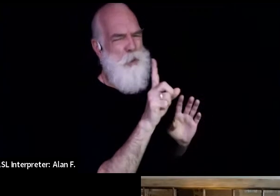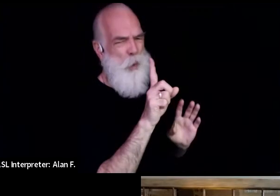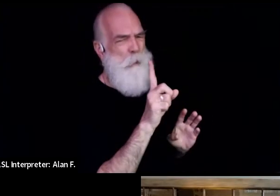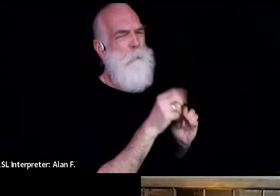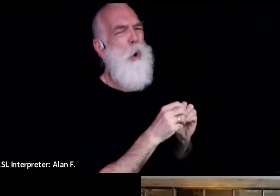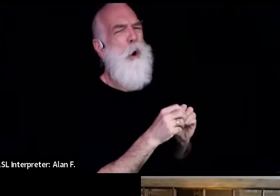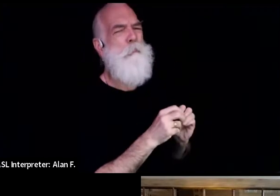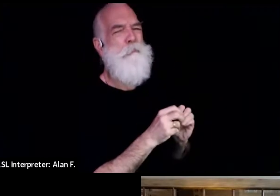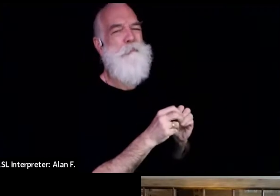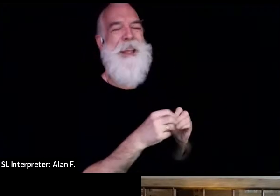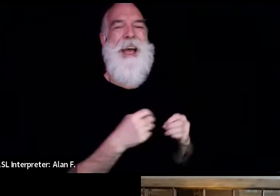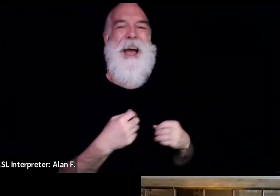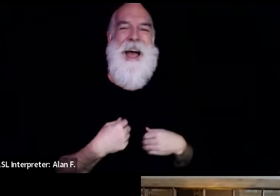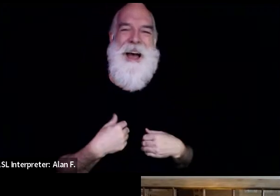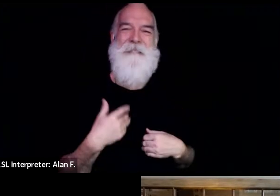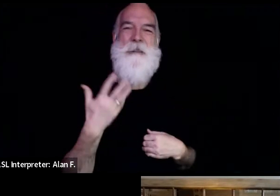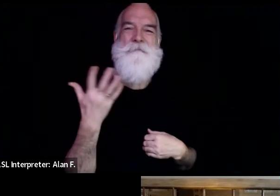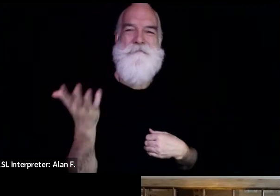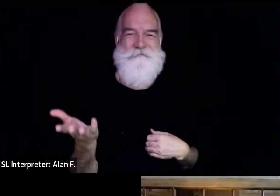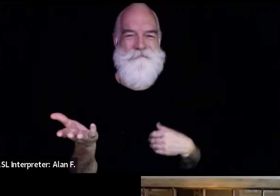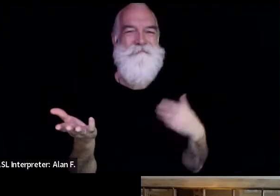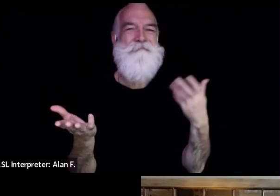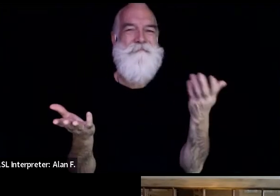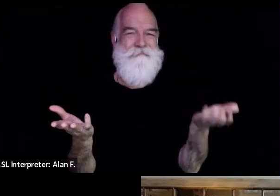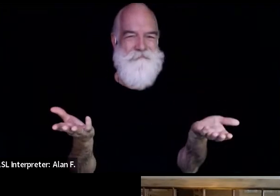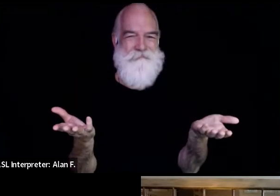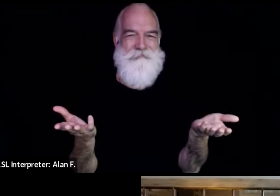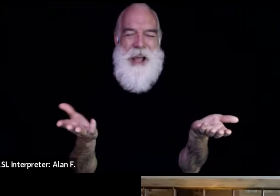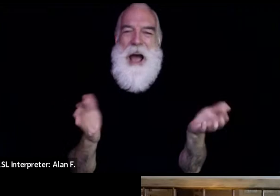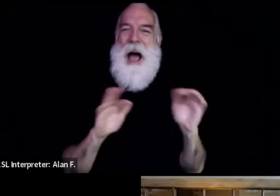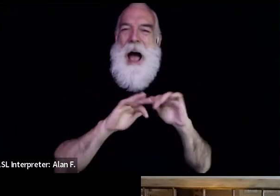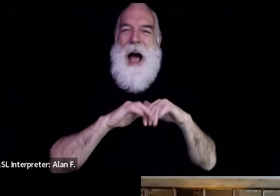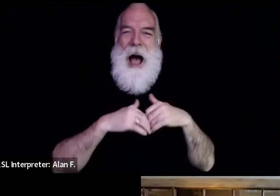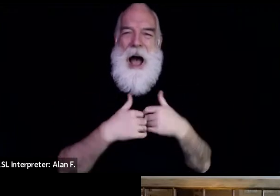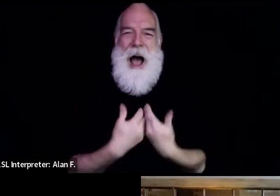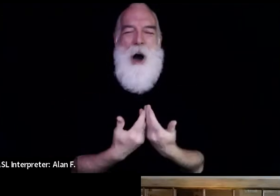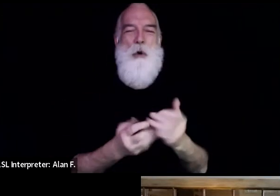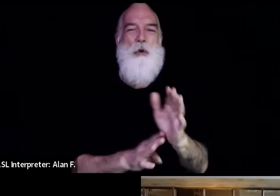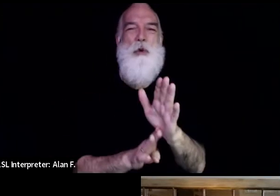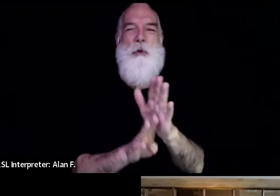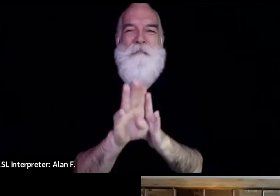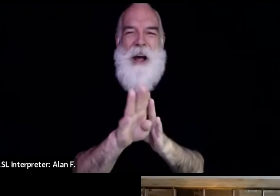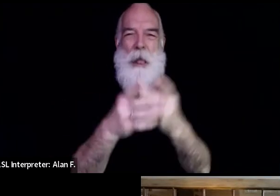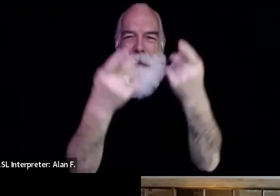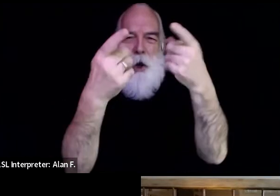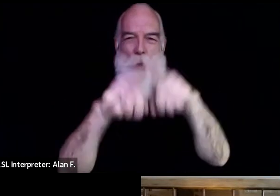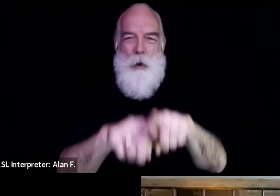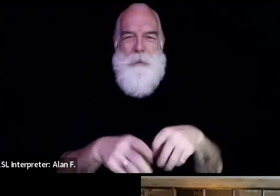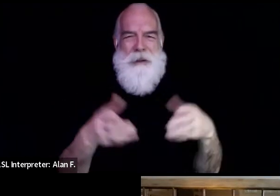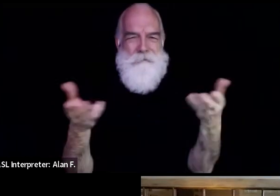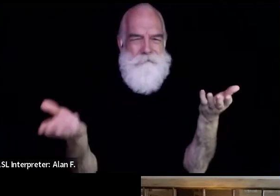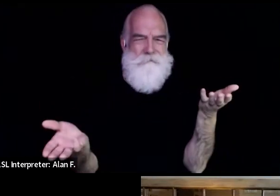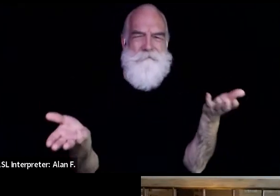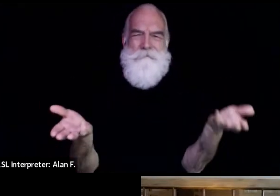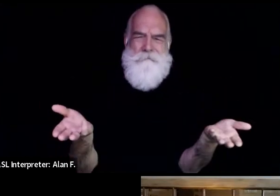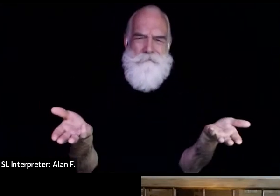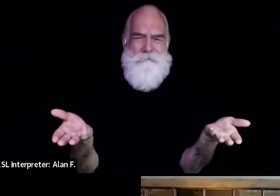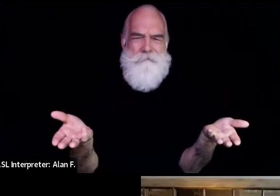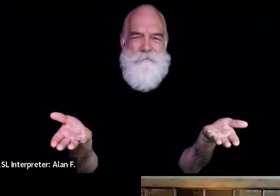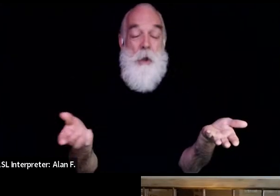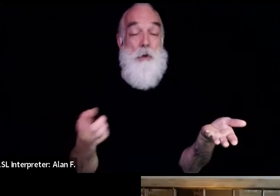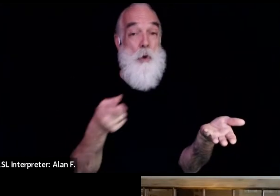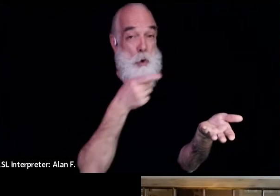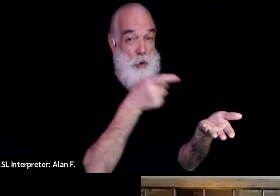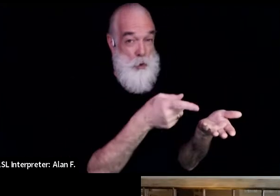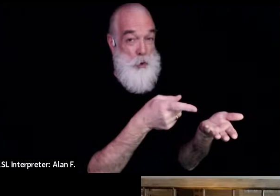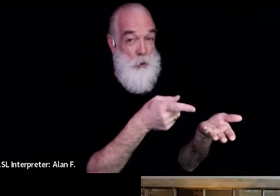two dimensions of how you build consensus here or how you are able to move forward. You have faced a lot